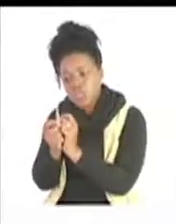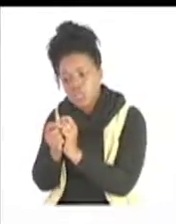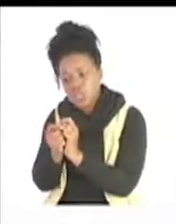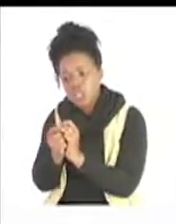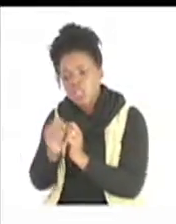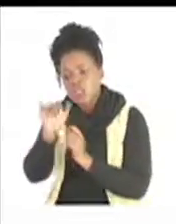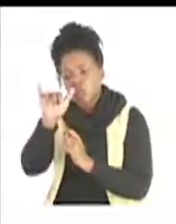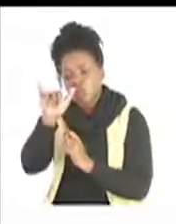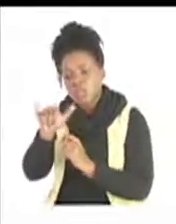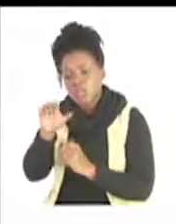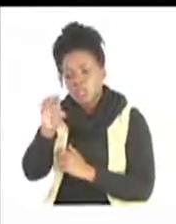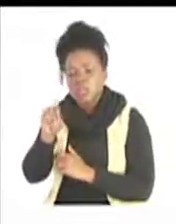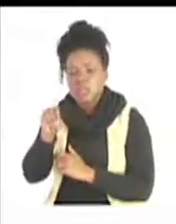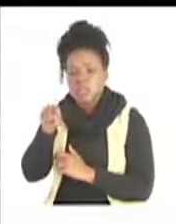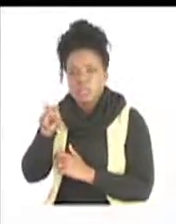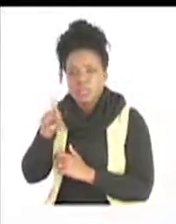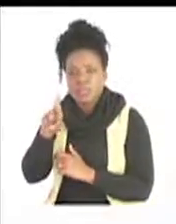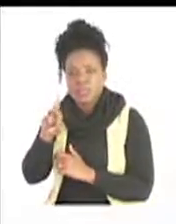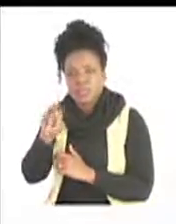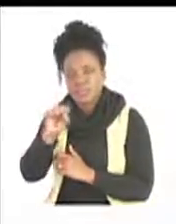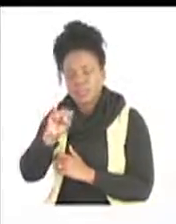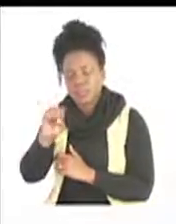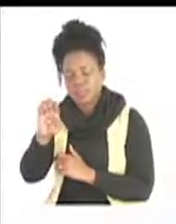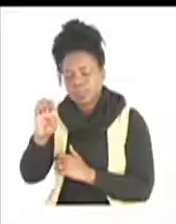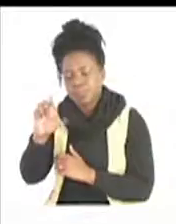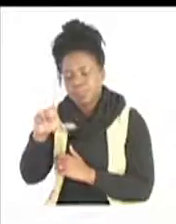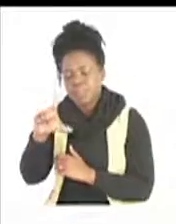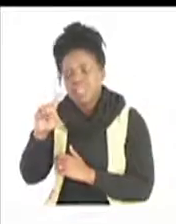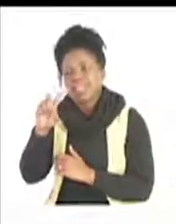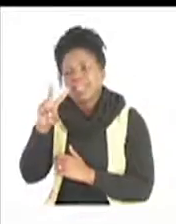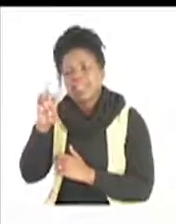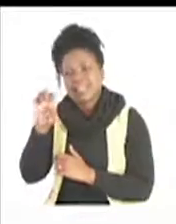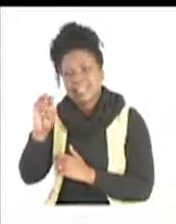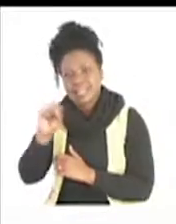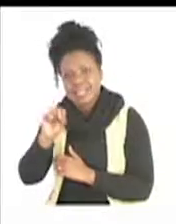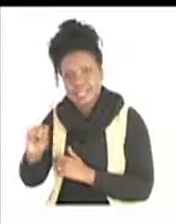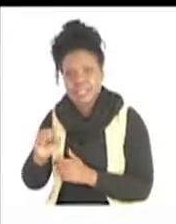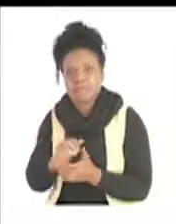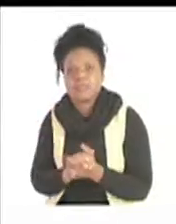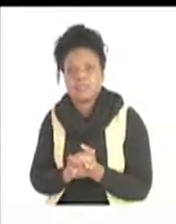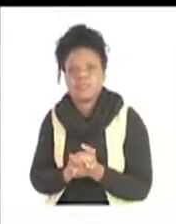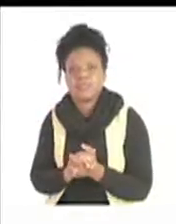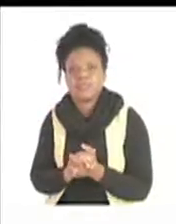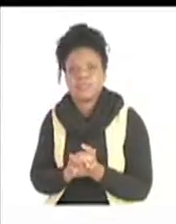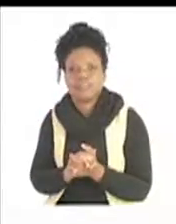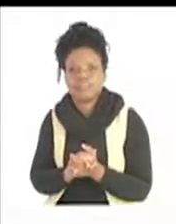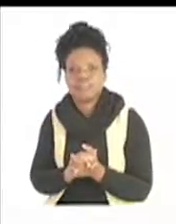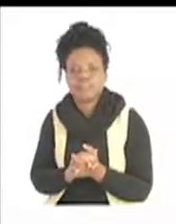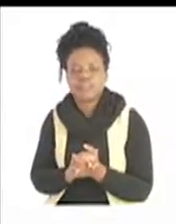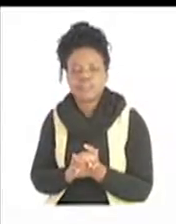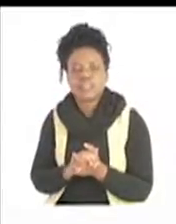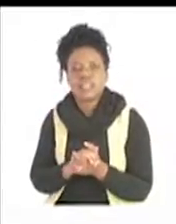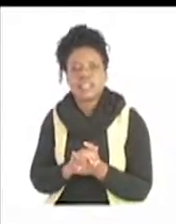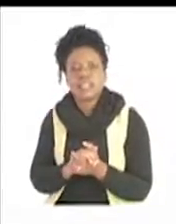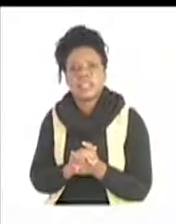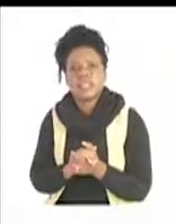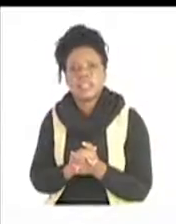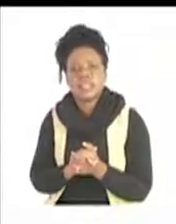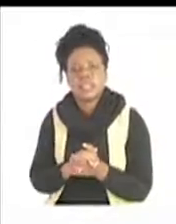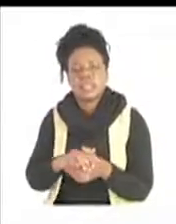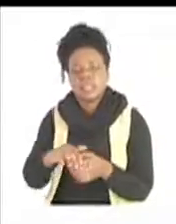becomes himself. She. When we have to refer it to a reflexive pronoun, it